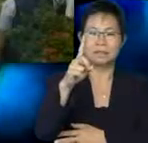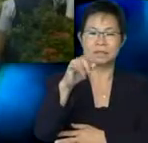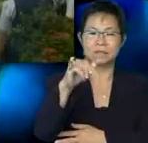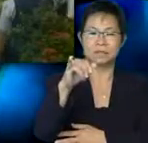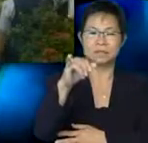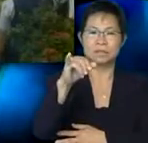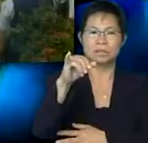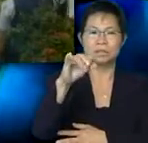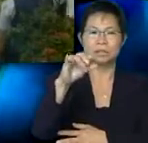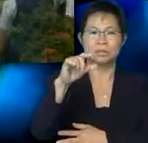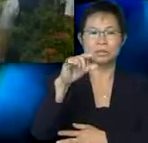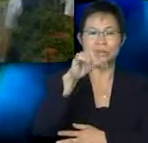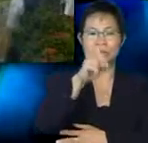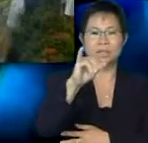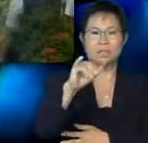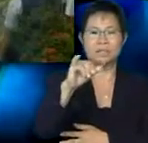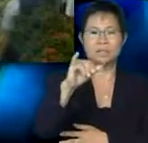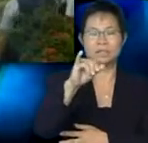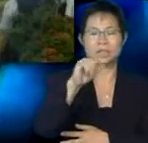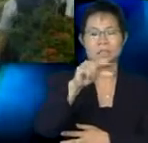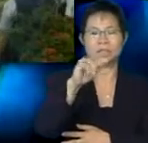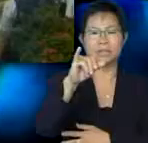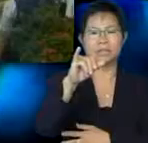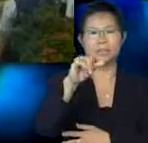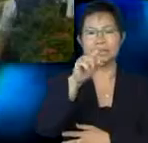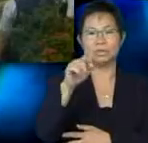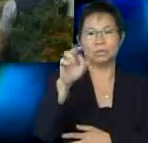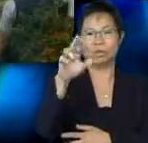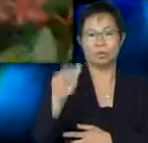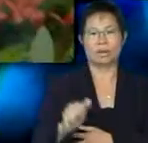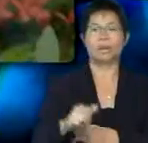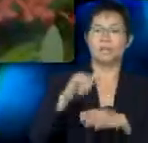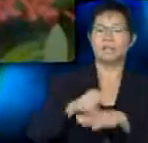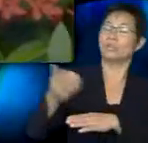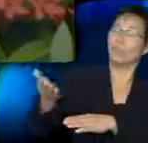Oh no, that is not the Izora. The Izora is over there.